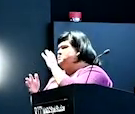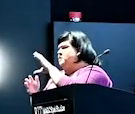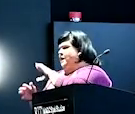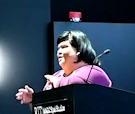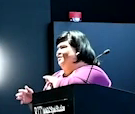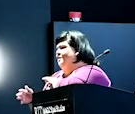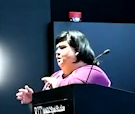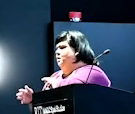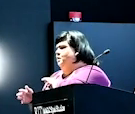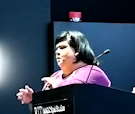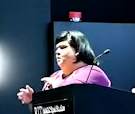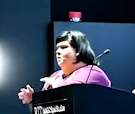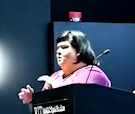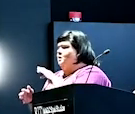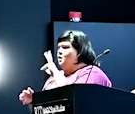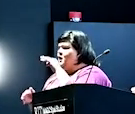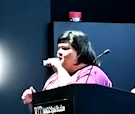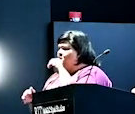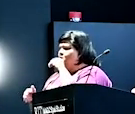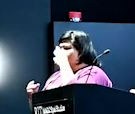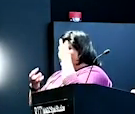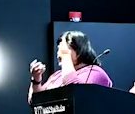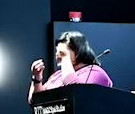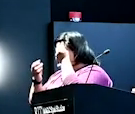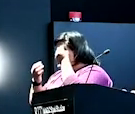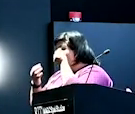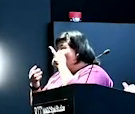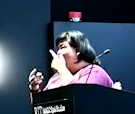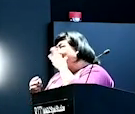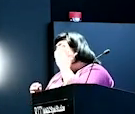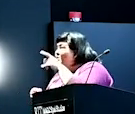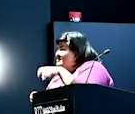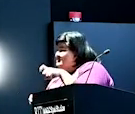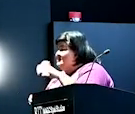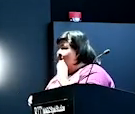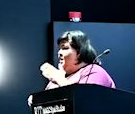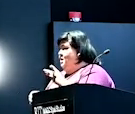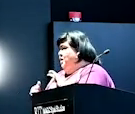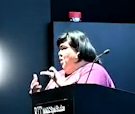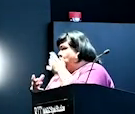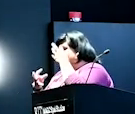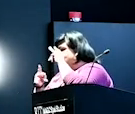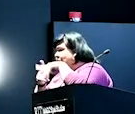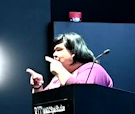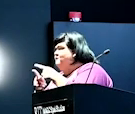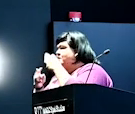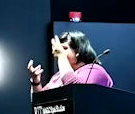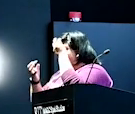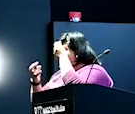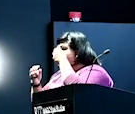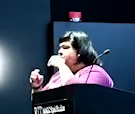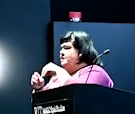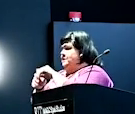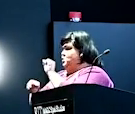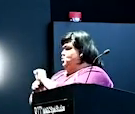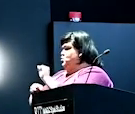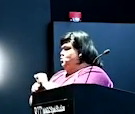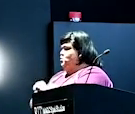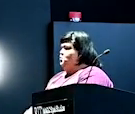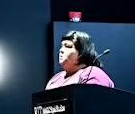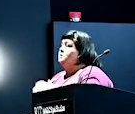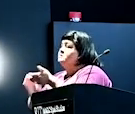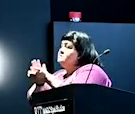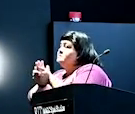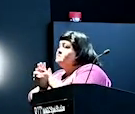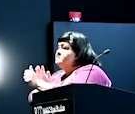characteristics of dyslexic thinking is going to be needed in the future of work. The skills that a dyslexic